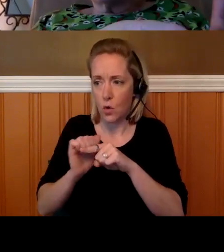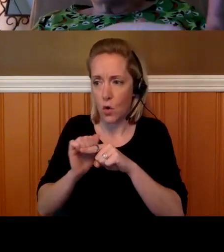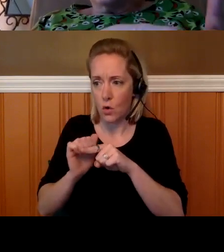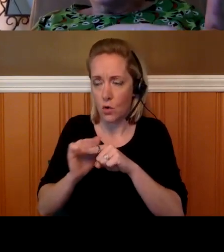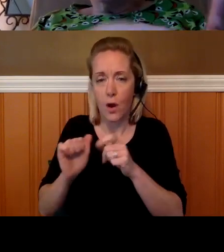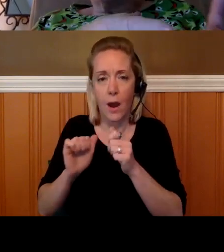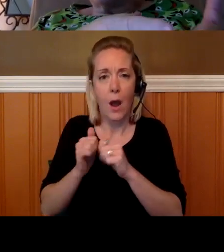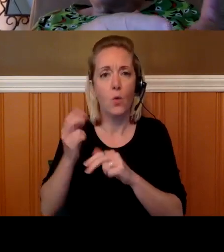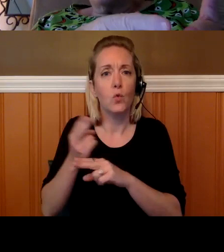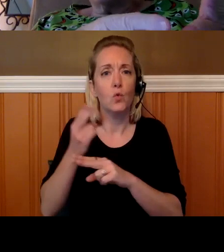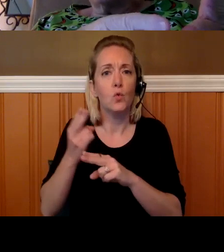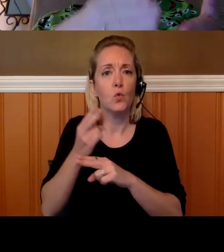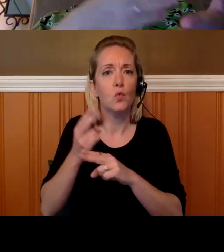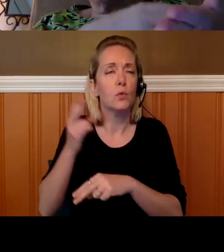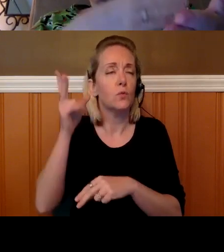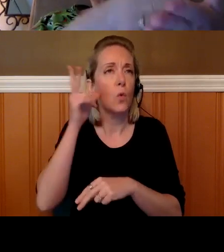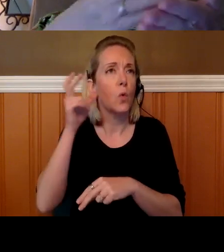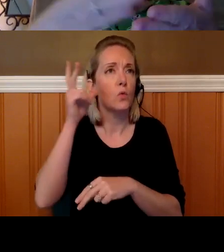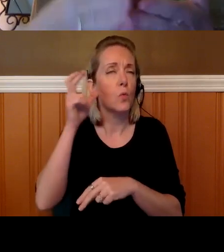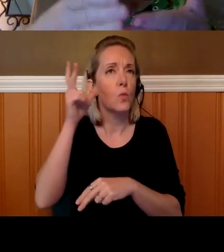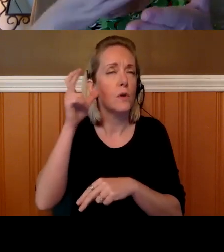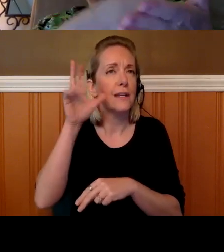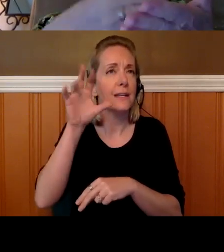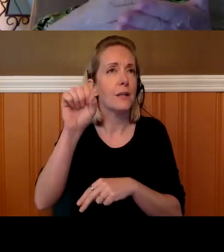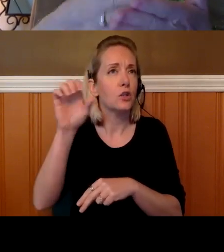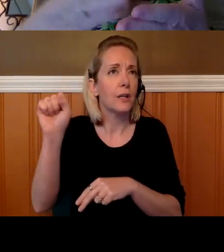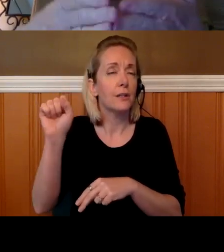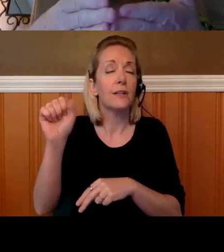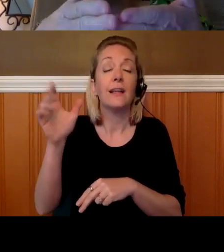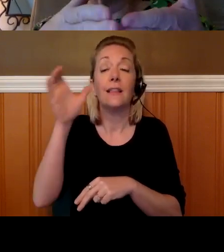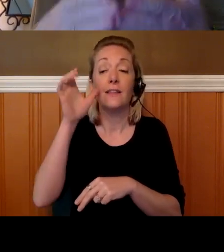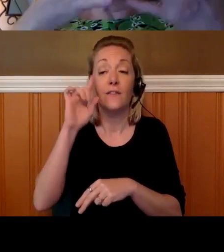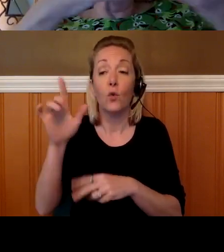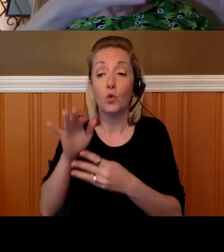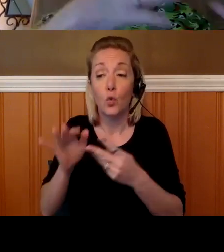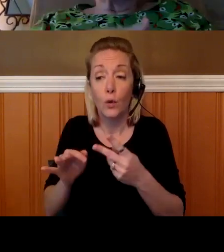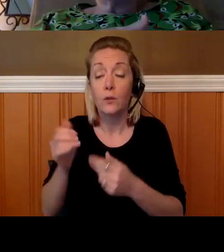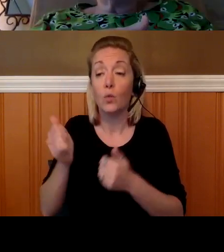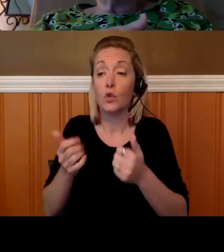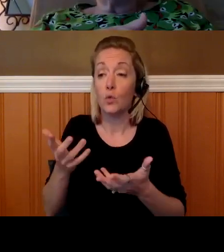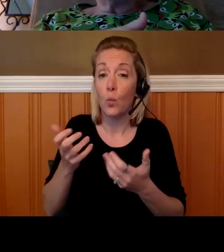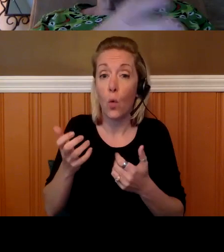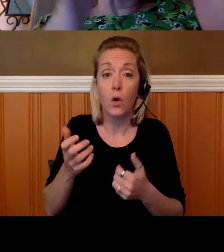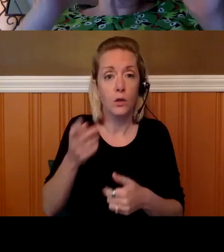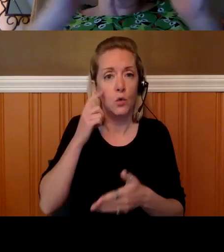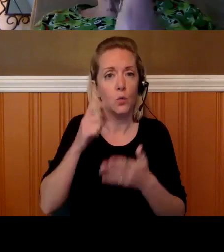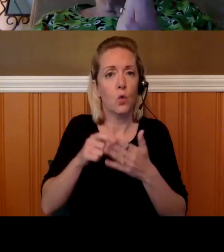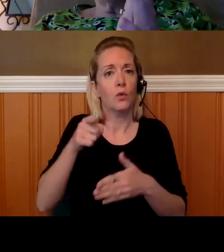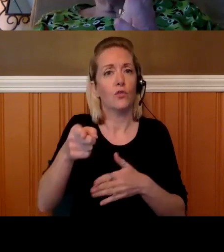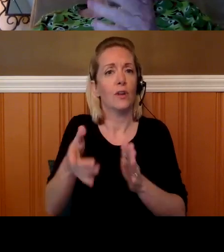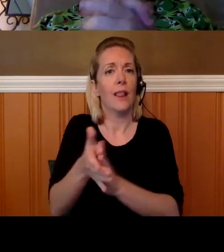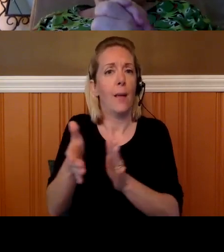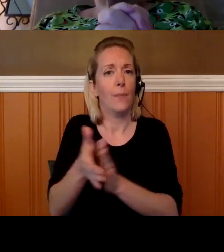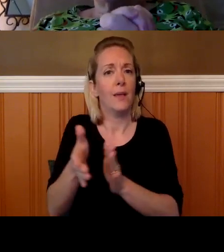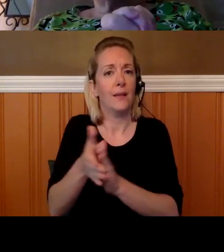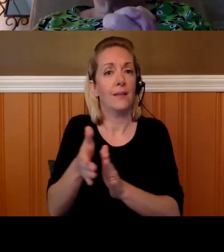of it. Listen to your choices, and we give her choices, and which one do you want? You saw her clapping. That was her yes